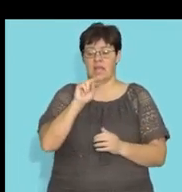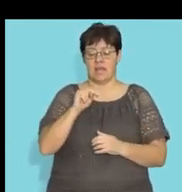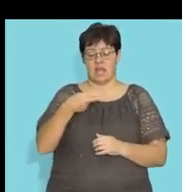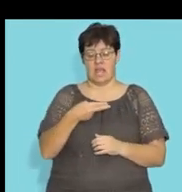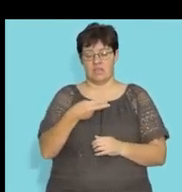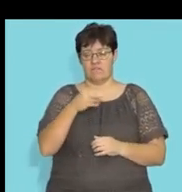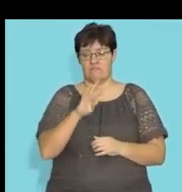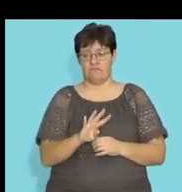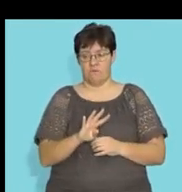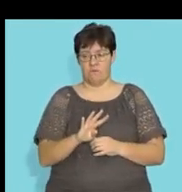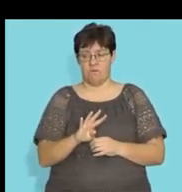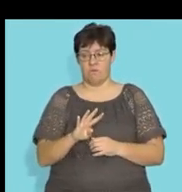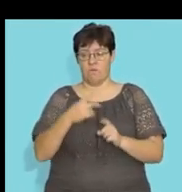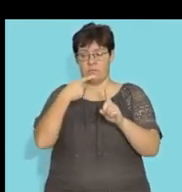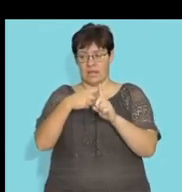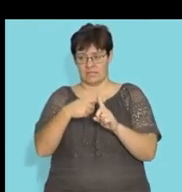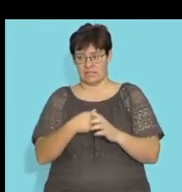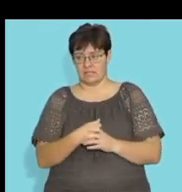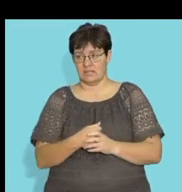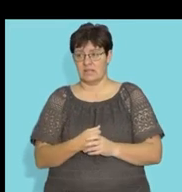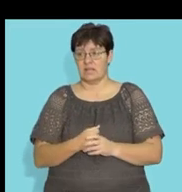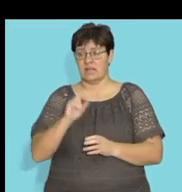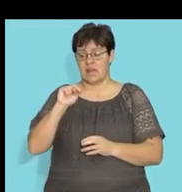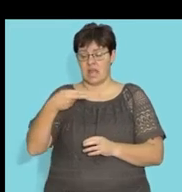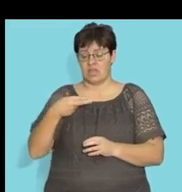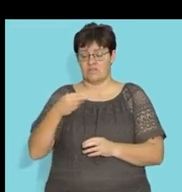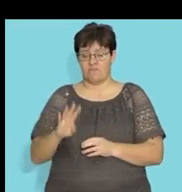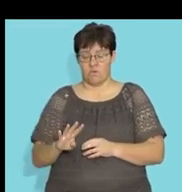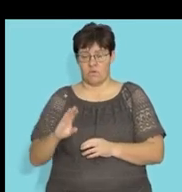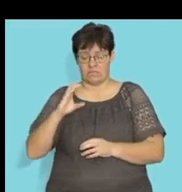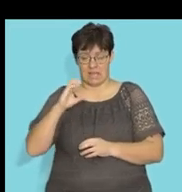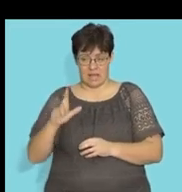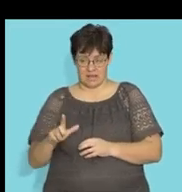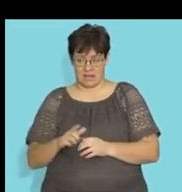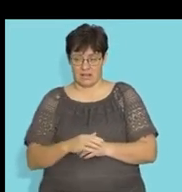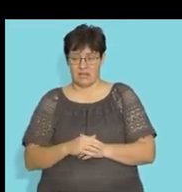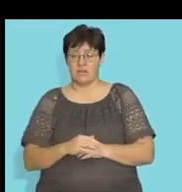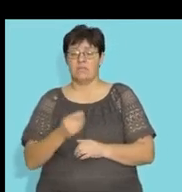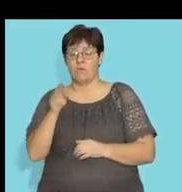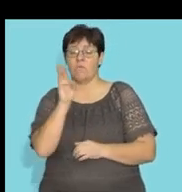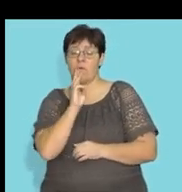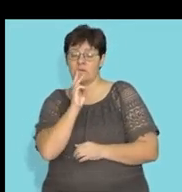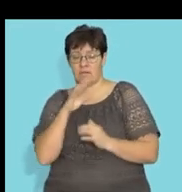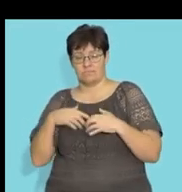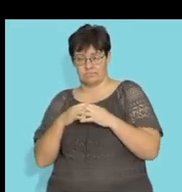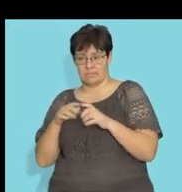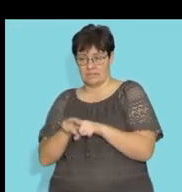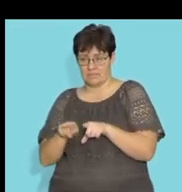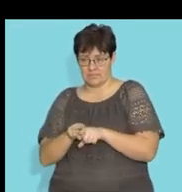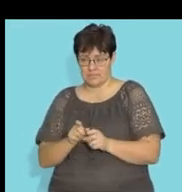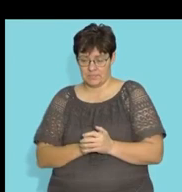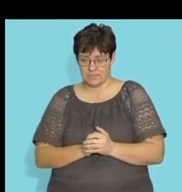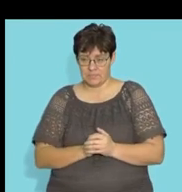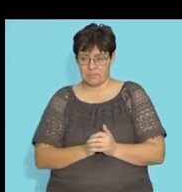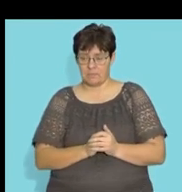the ammonium ion, or in this case ammonium chloride, and we also know water was